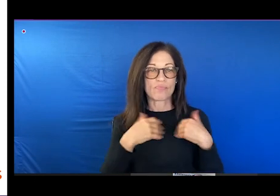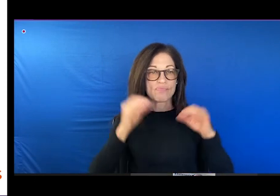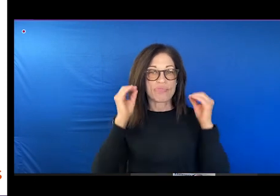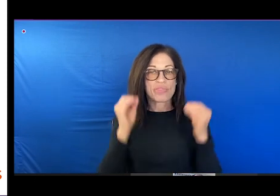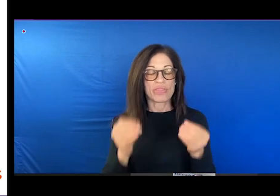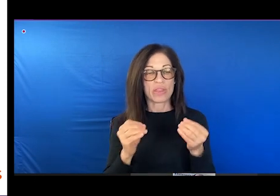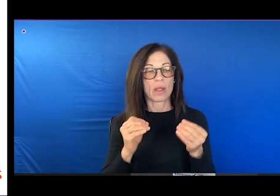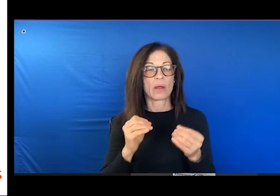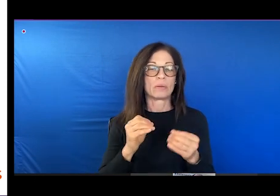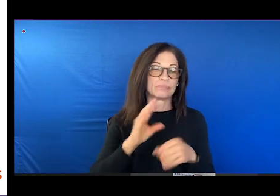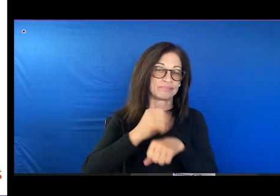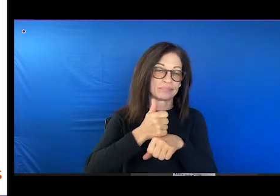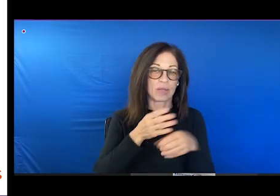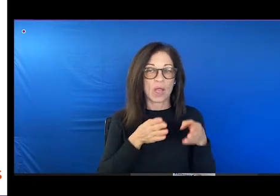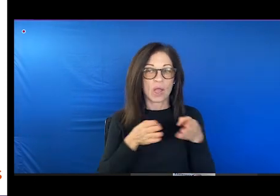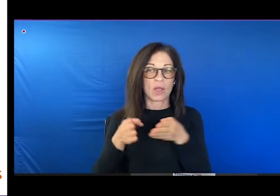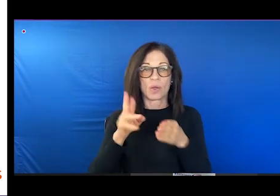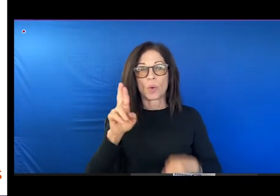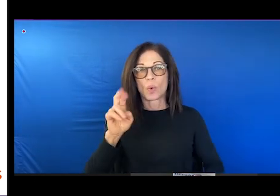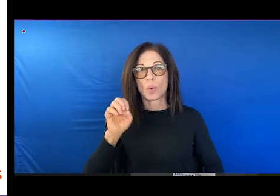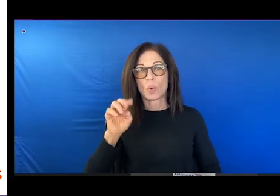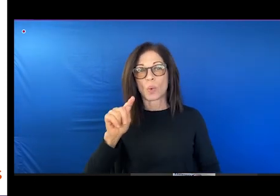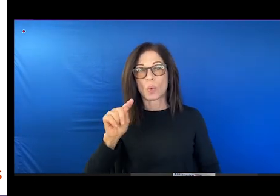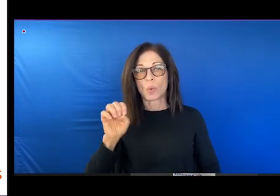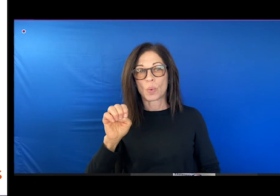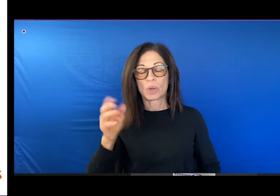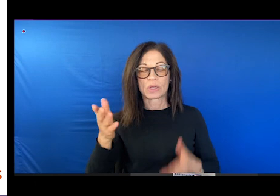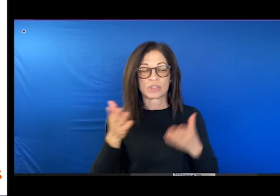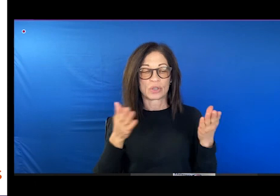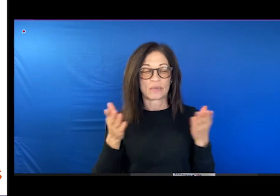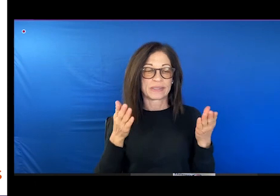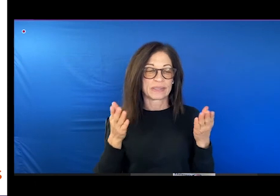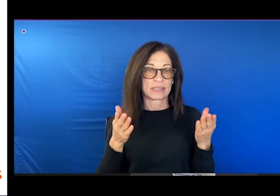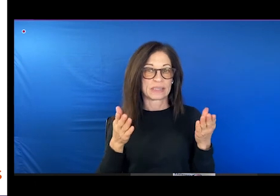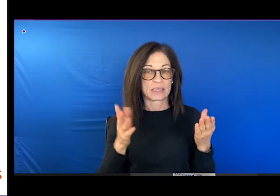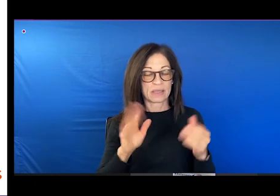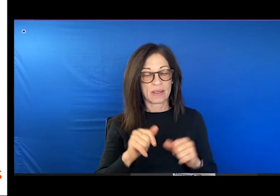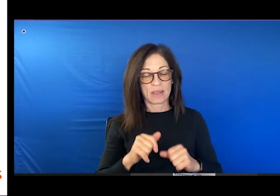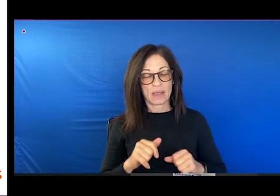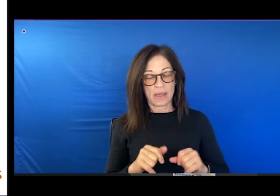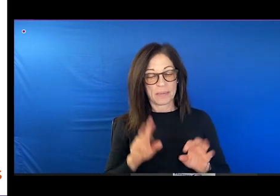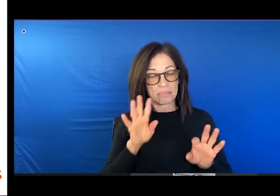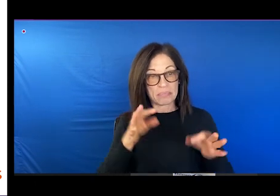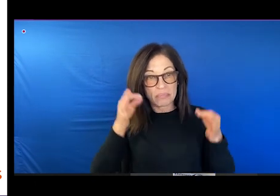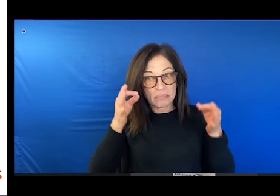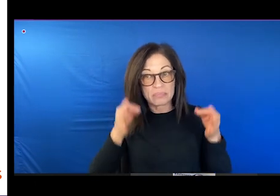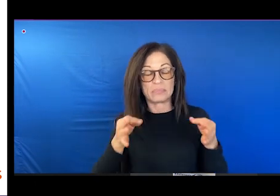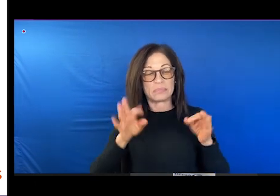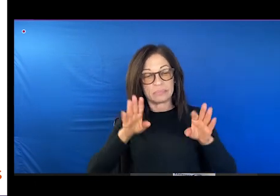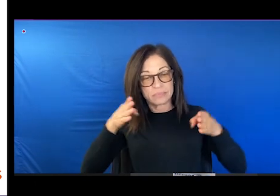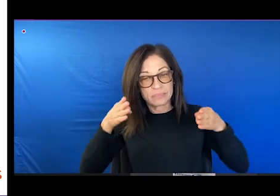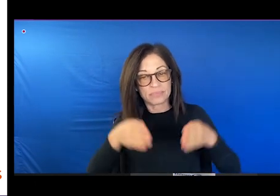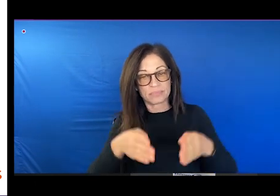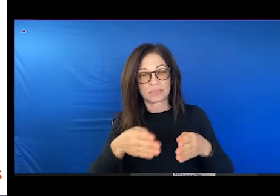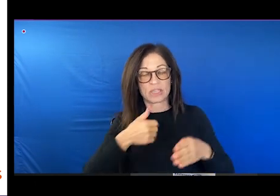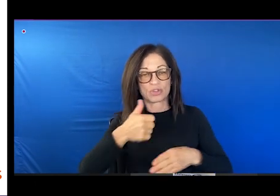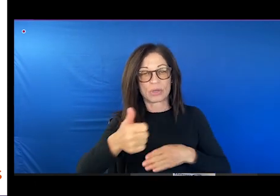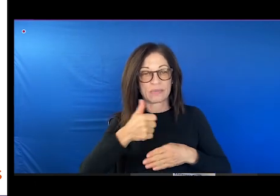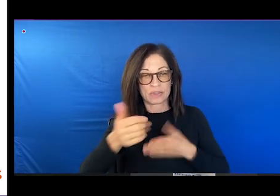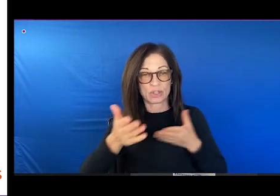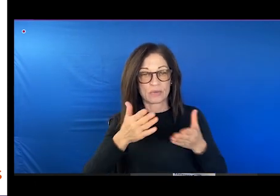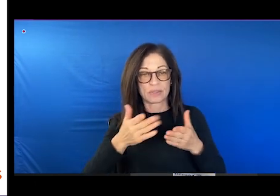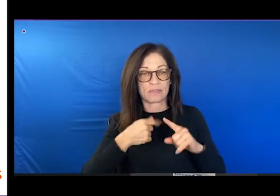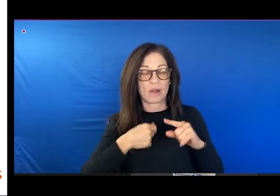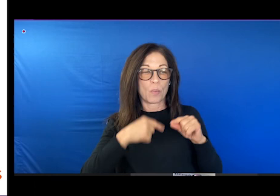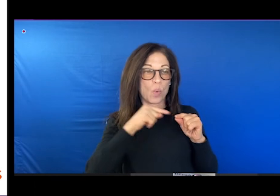areas have no fixed route. Fixed route service is kind of that dedicated transit